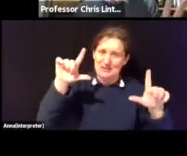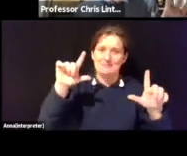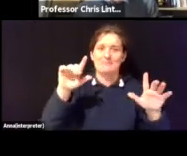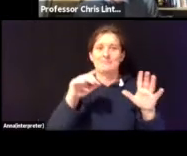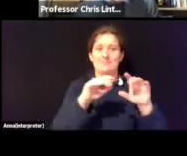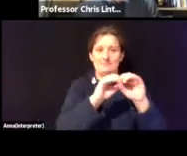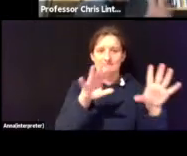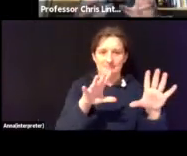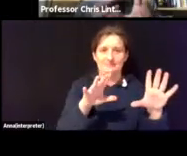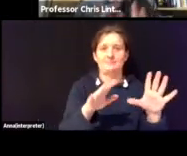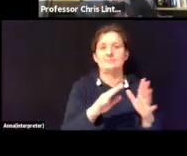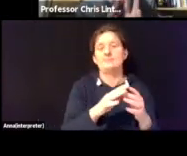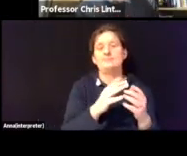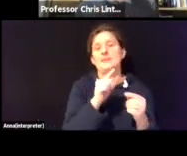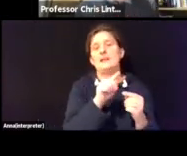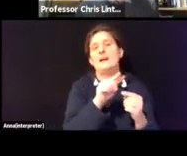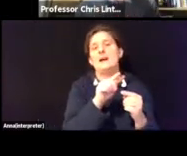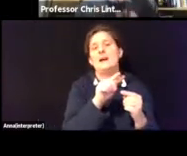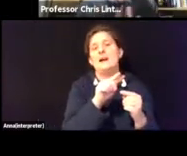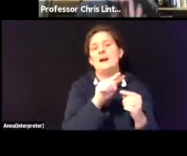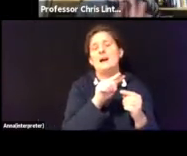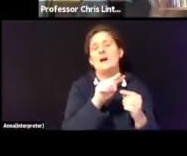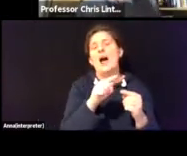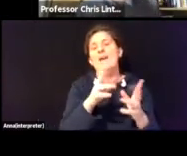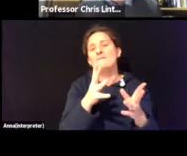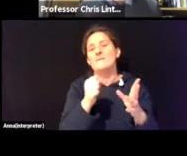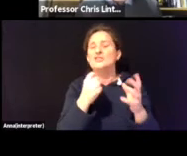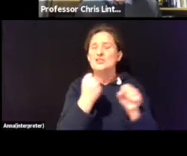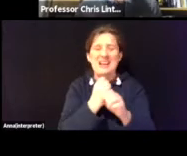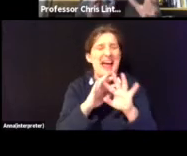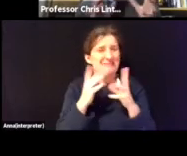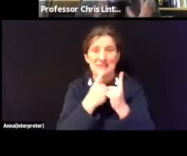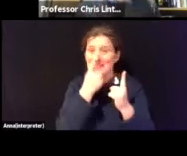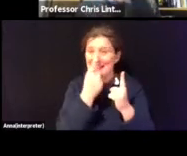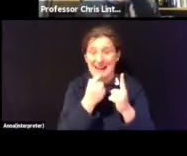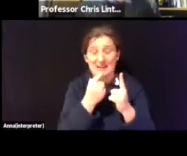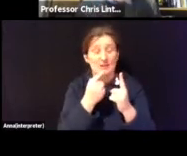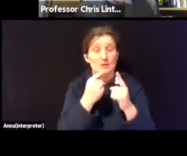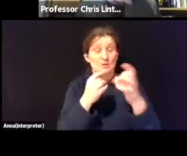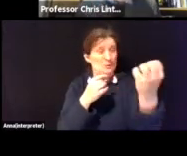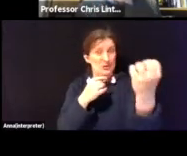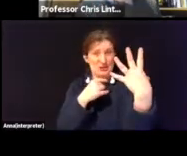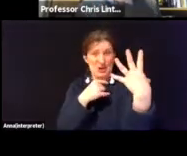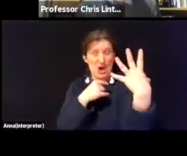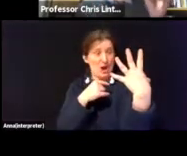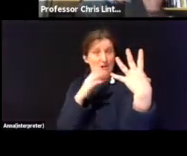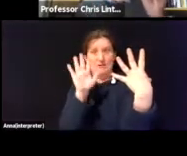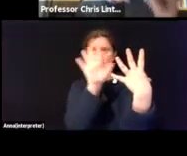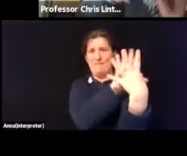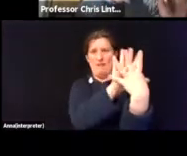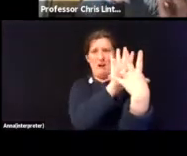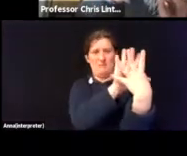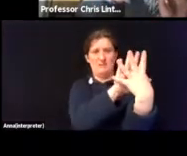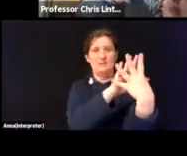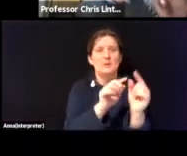HR 8799, where the astronomers responsible have done everything they can to remove the light from the star. So that